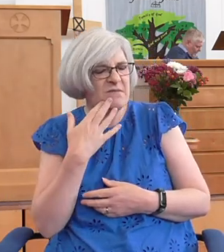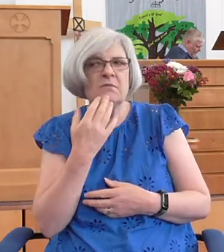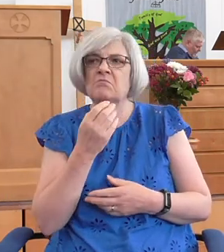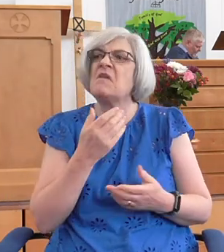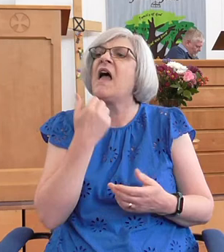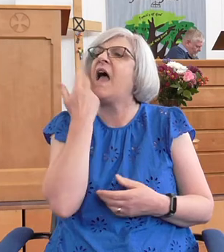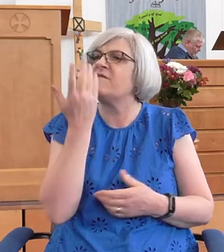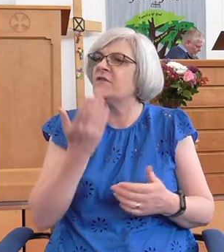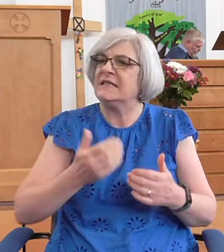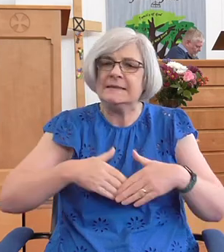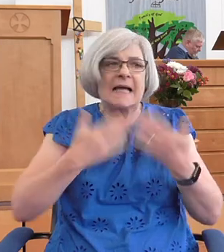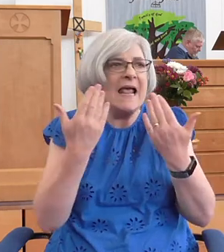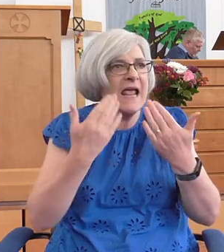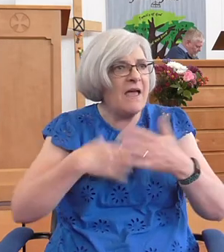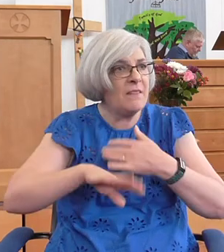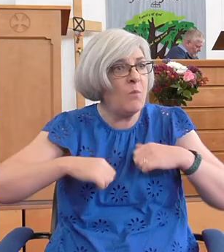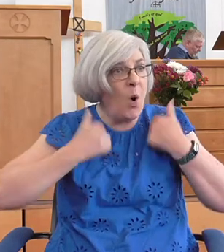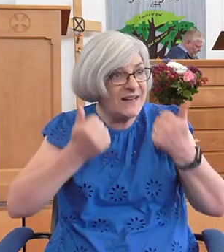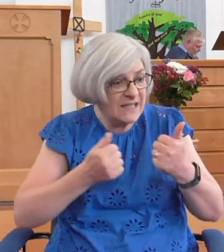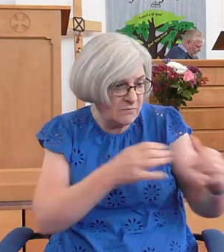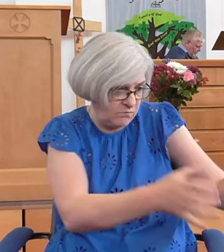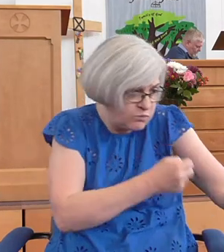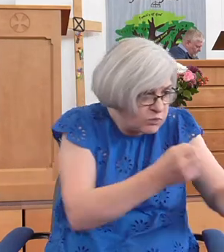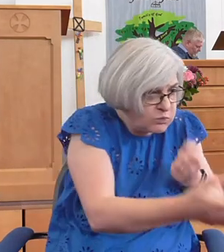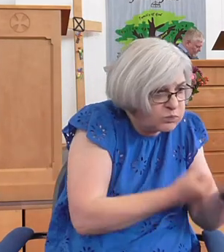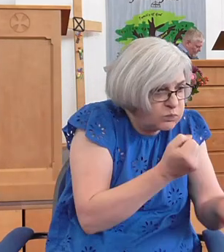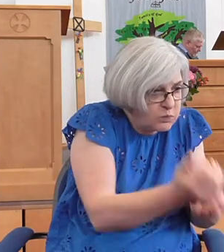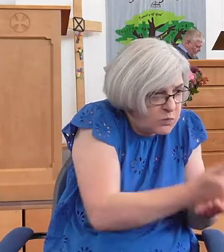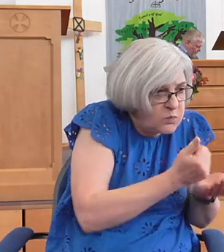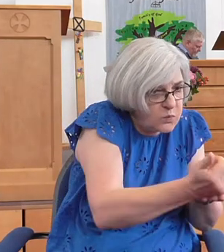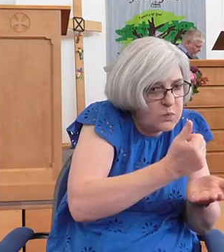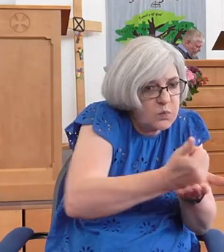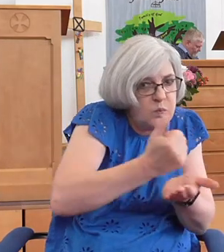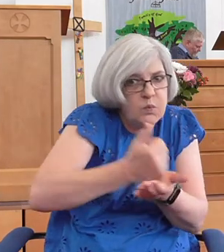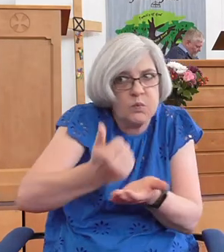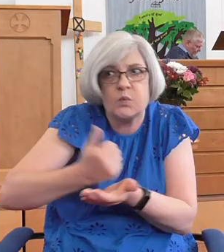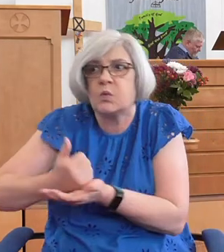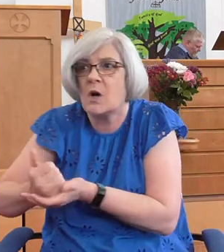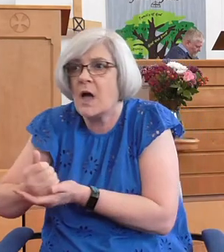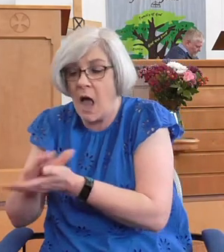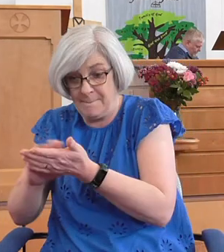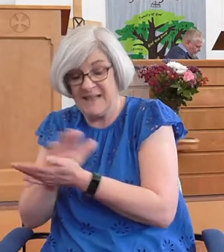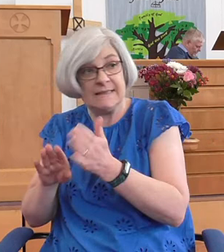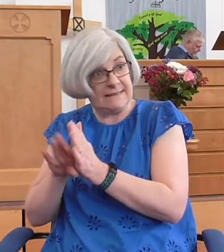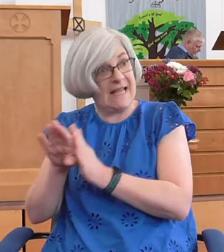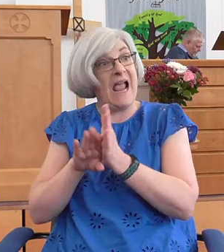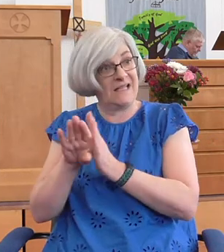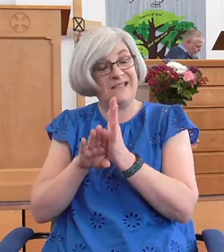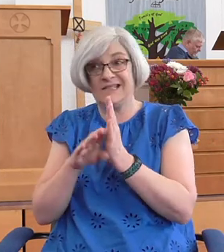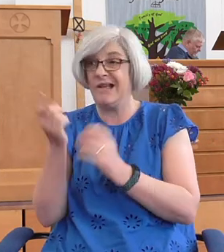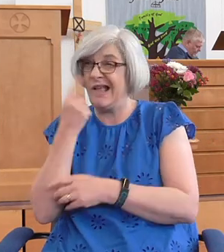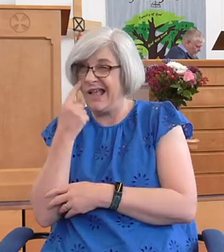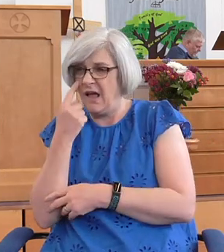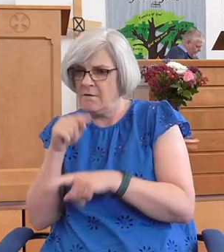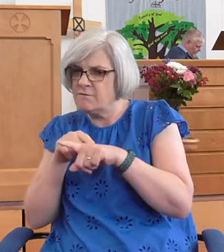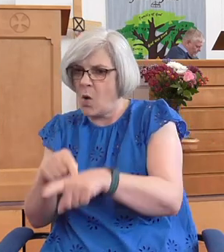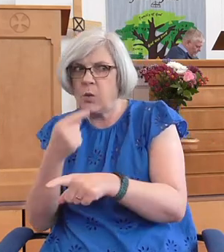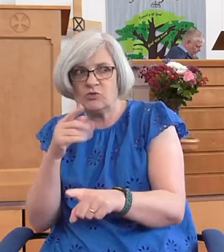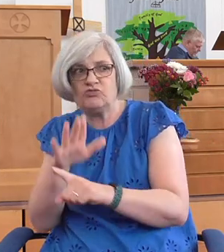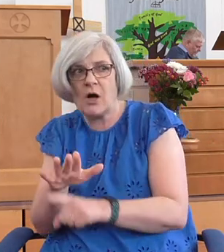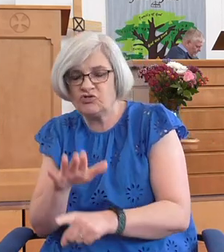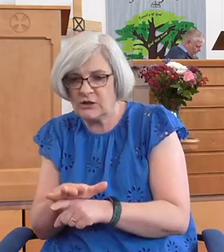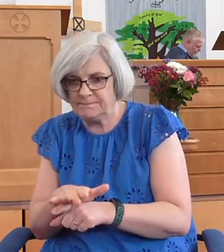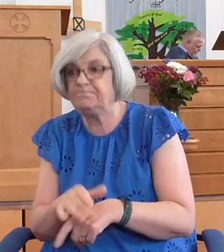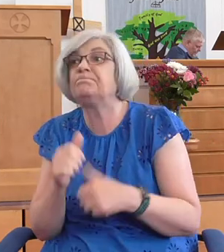gather enough for that day. In this way, I will test them and see whether they will follow my